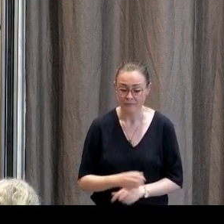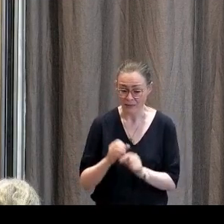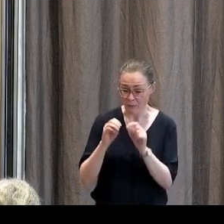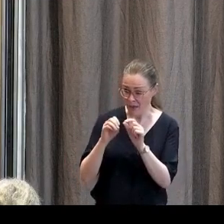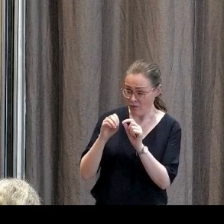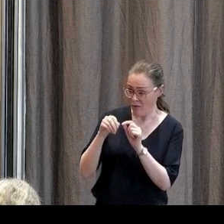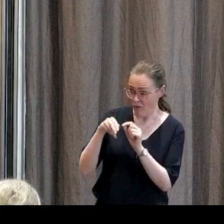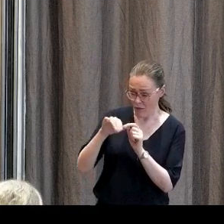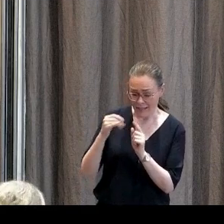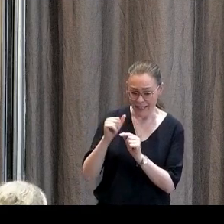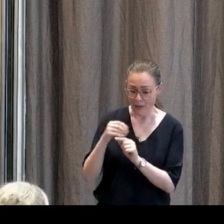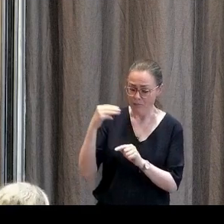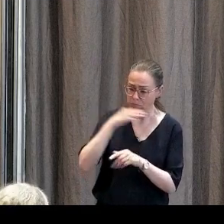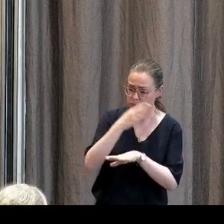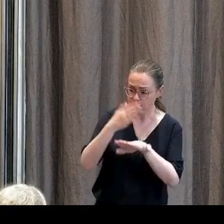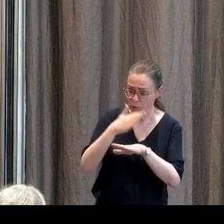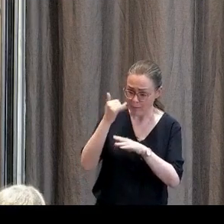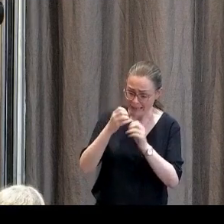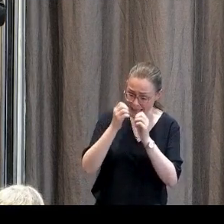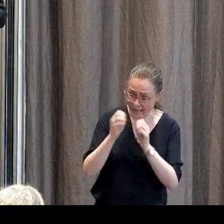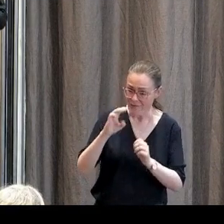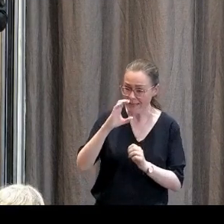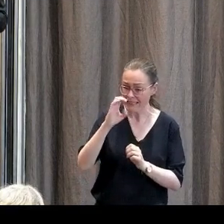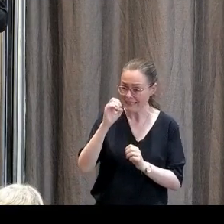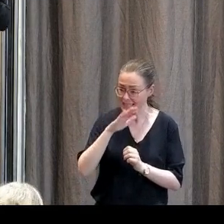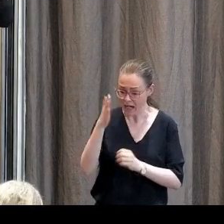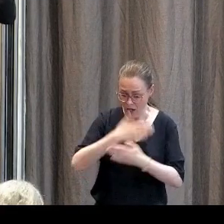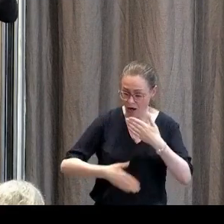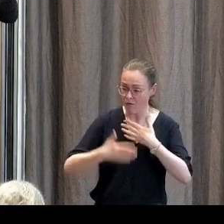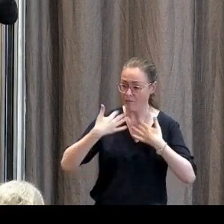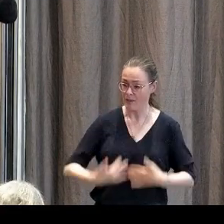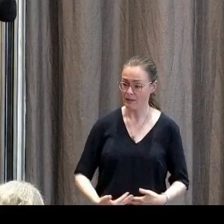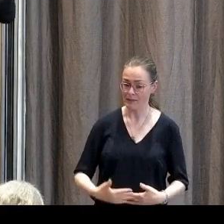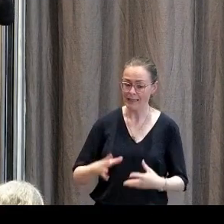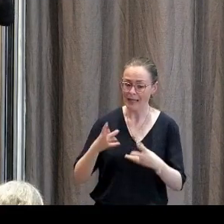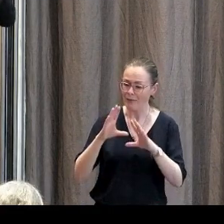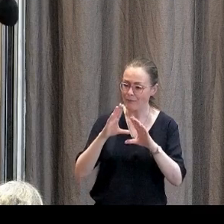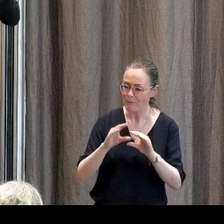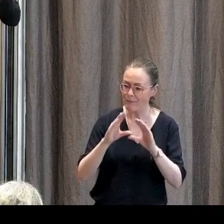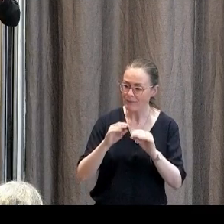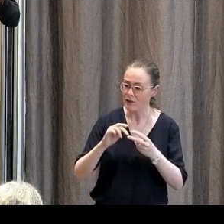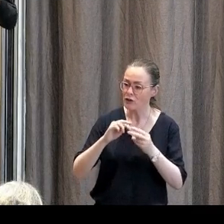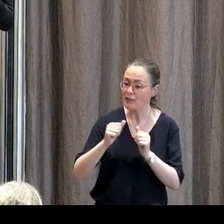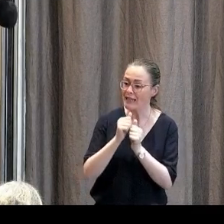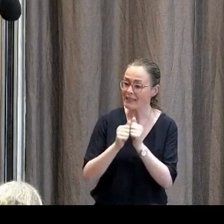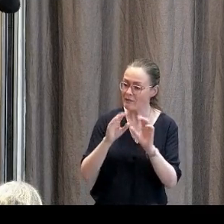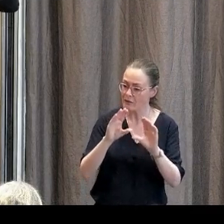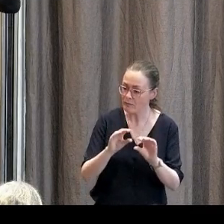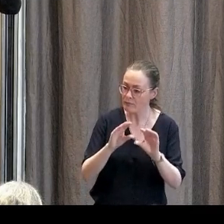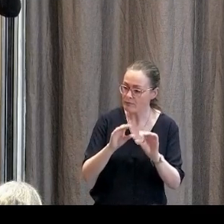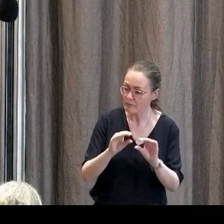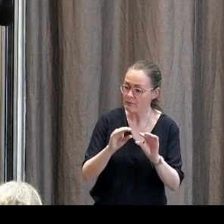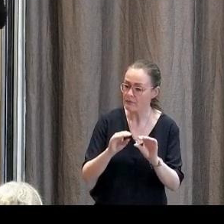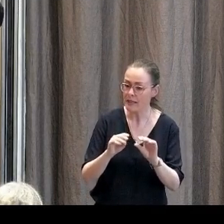MicroRNA do a very important job in every cell in your body right now. What they do is they dampen down gene activity. They